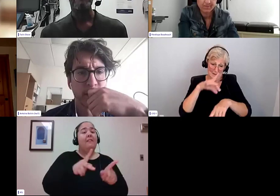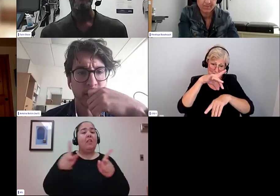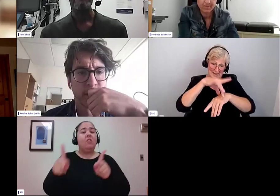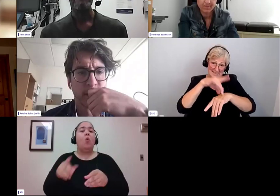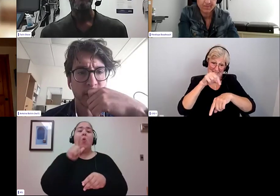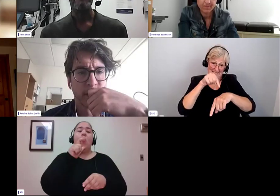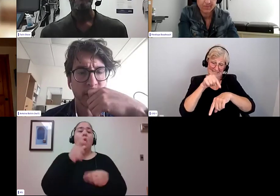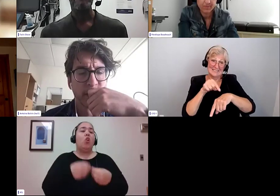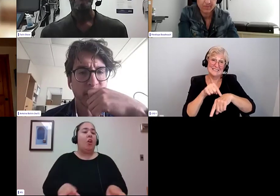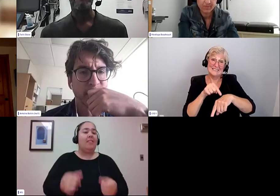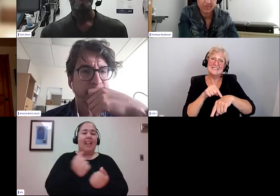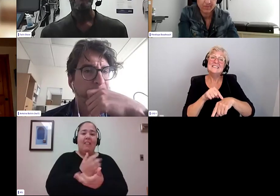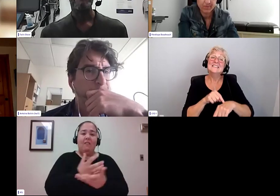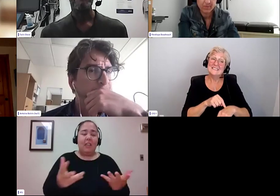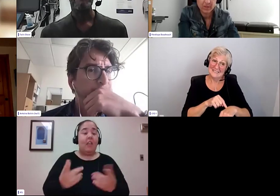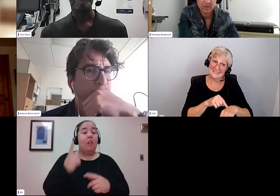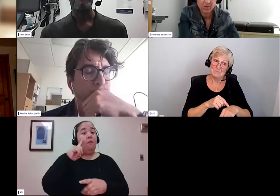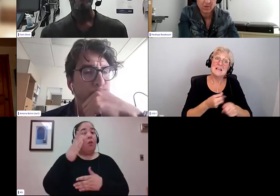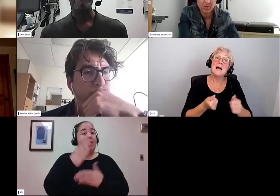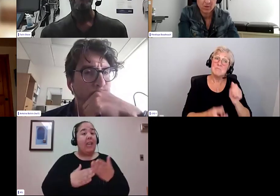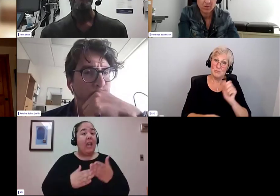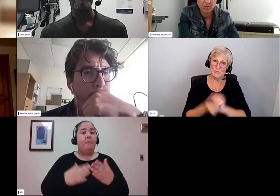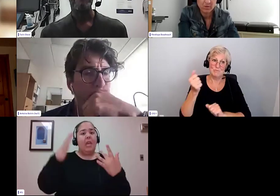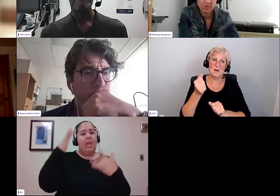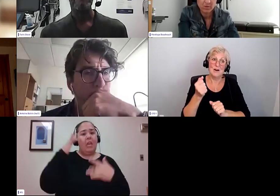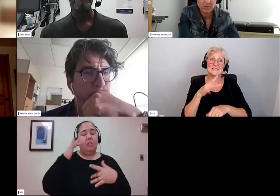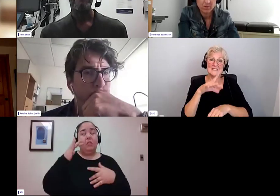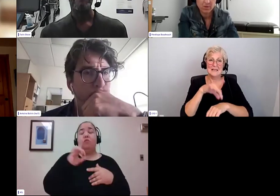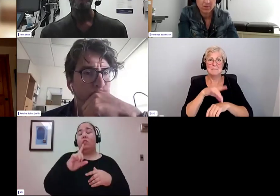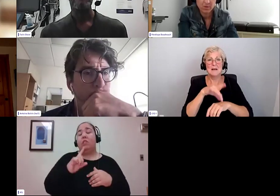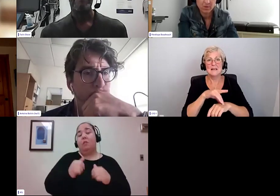some, illness is, and most of them